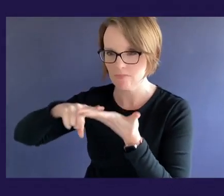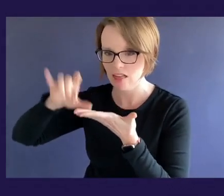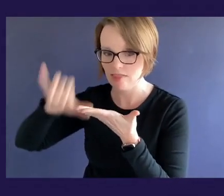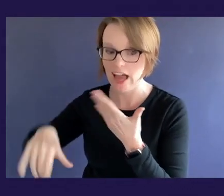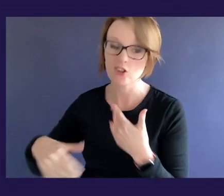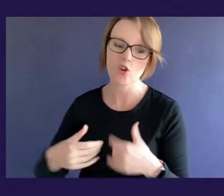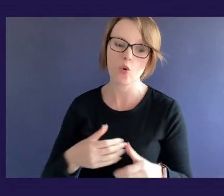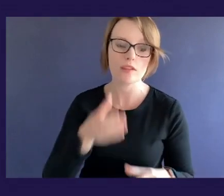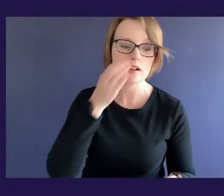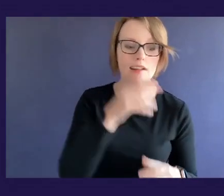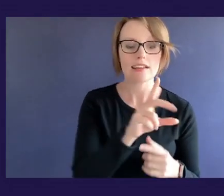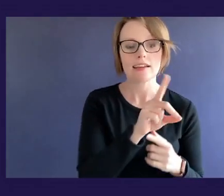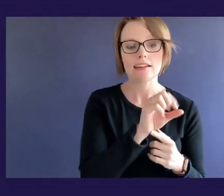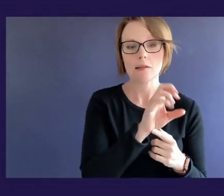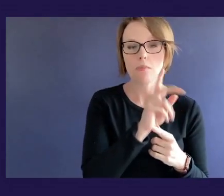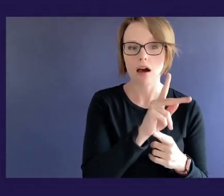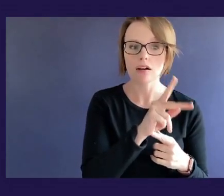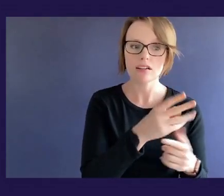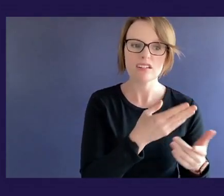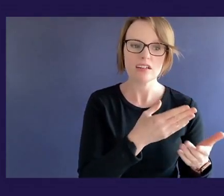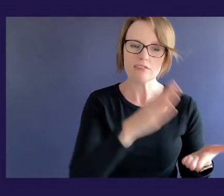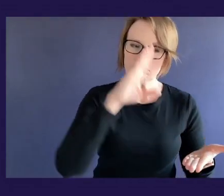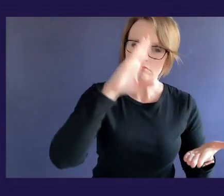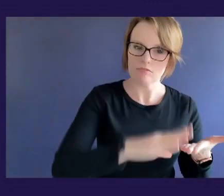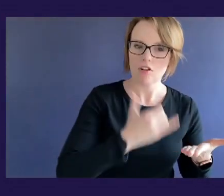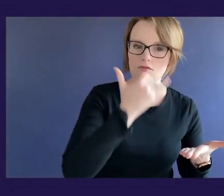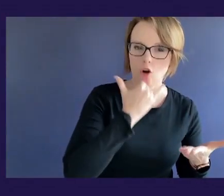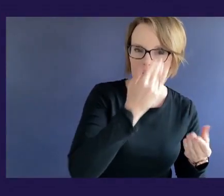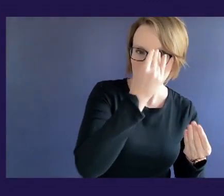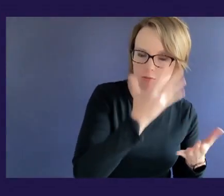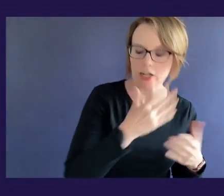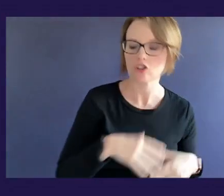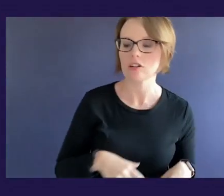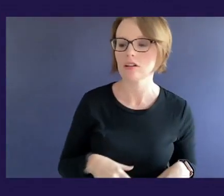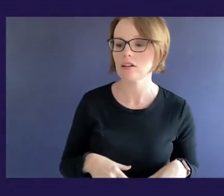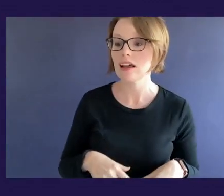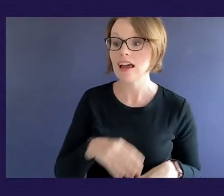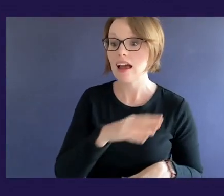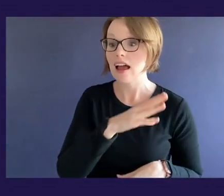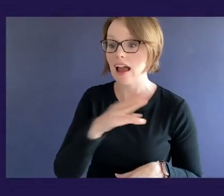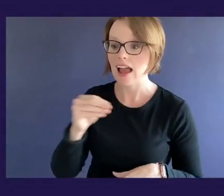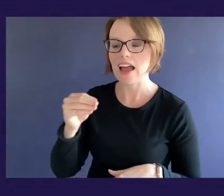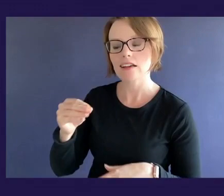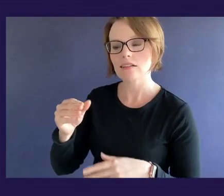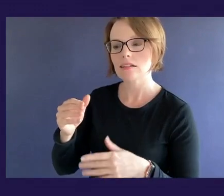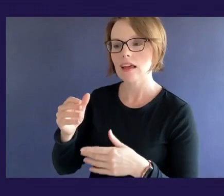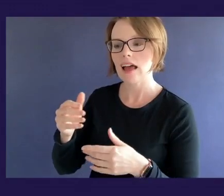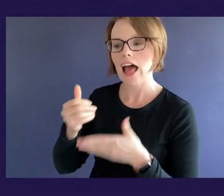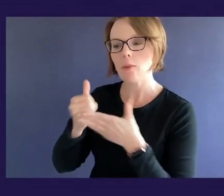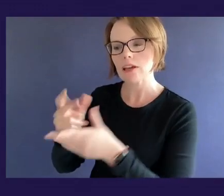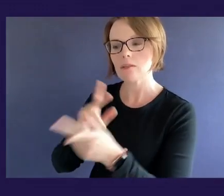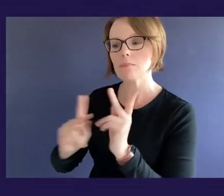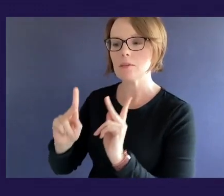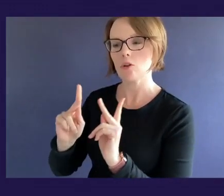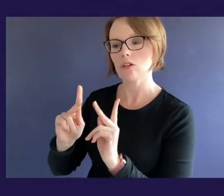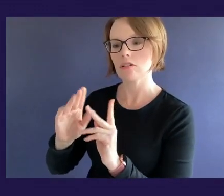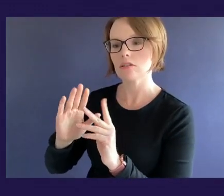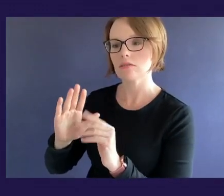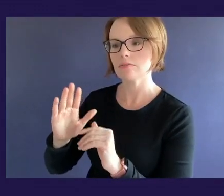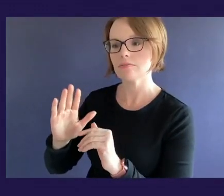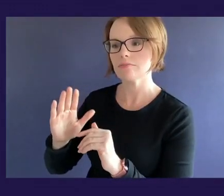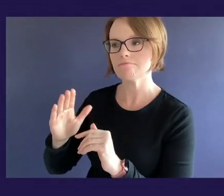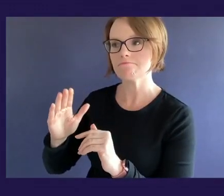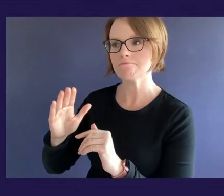as some of those individual level approaches, so pre-bunking and inoculation, have really been